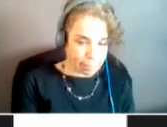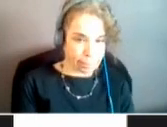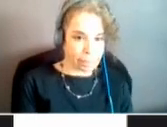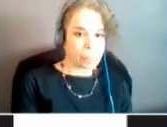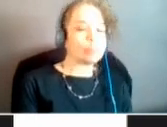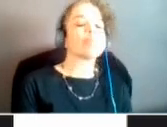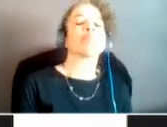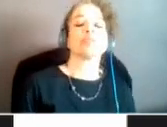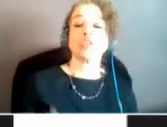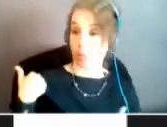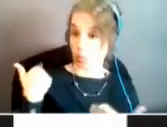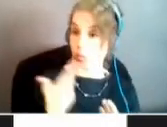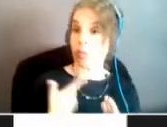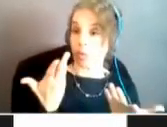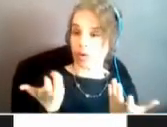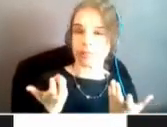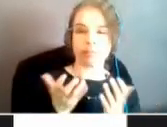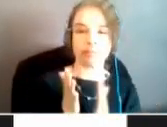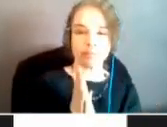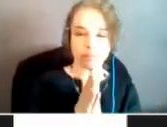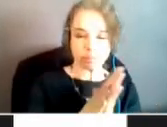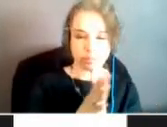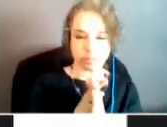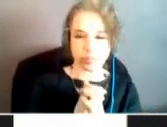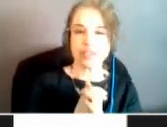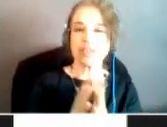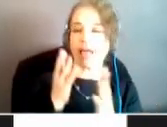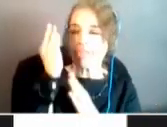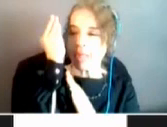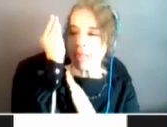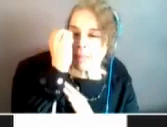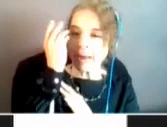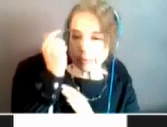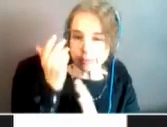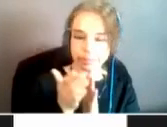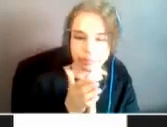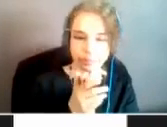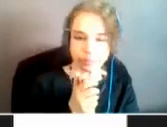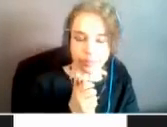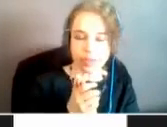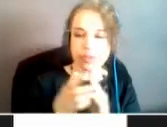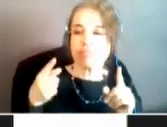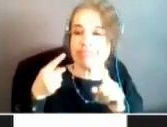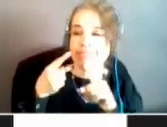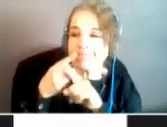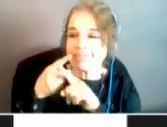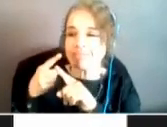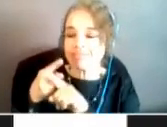So we want to be also very thoughtful about what